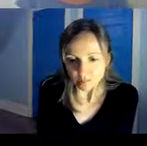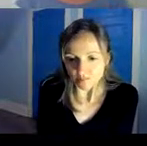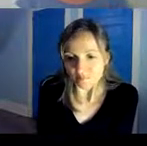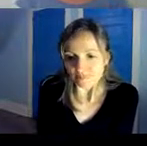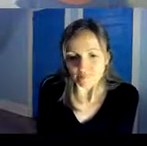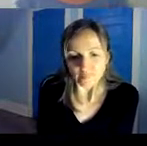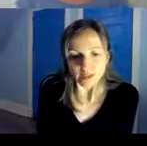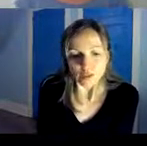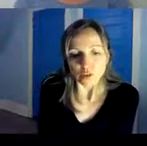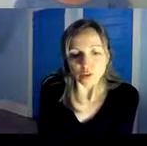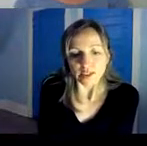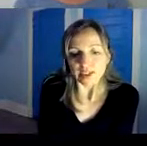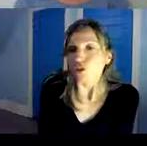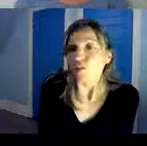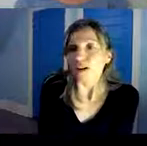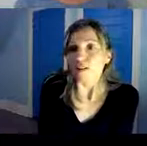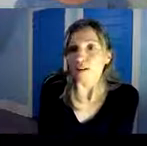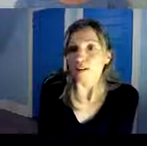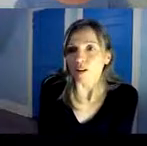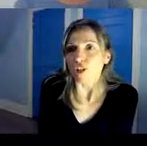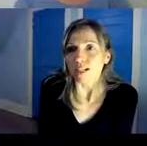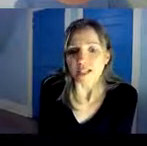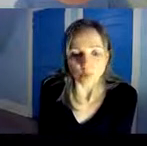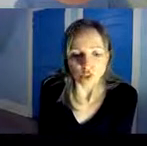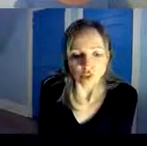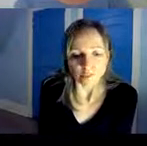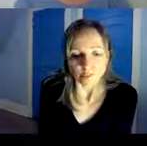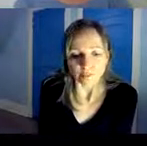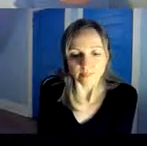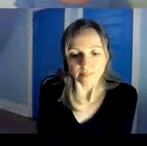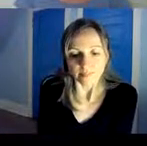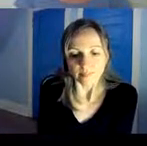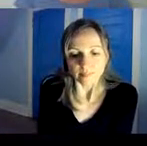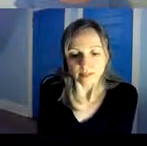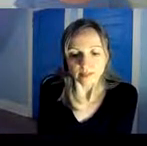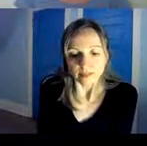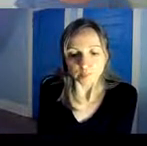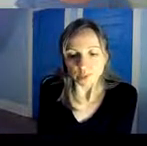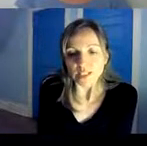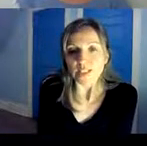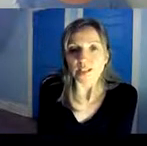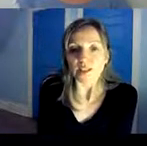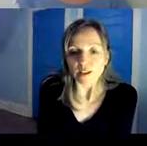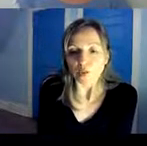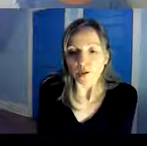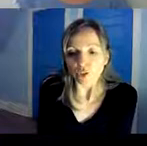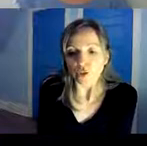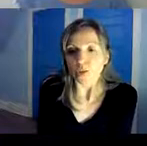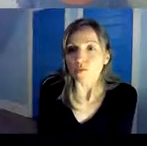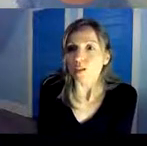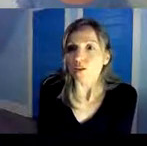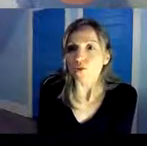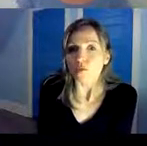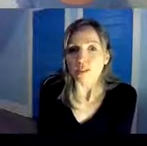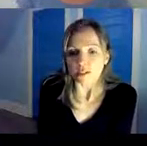pictures. And also, it can survive our harsh Canadian winters. Its persistence is in large part due